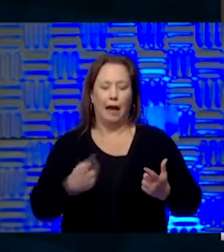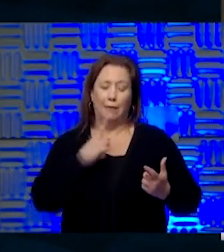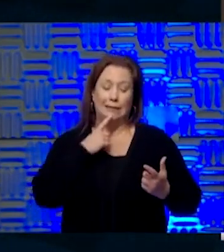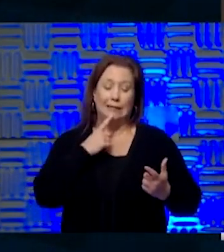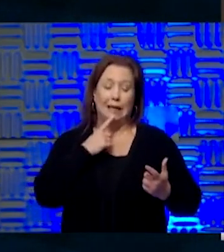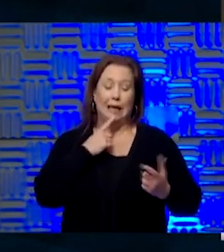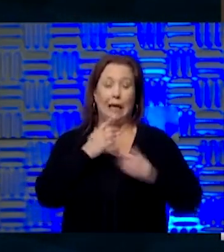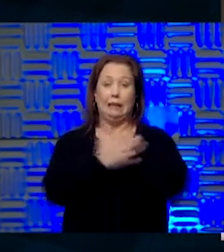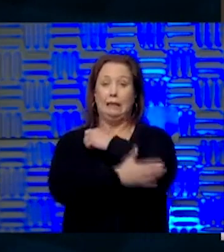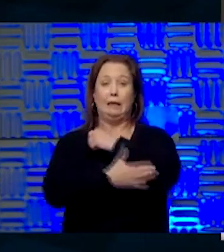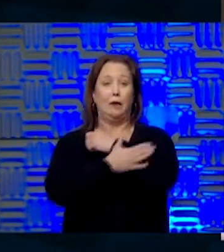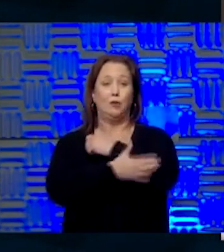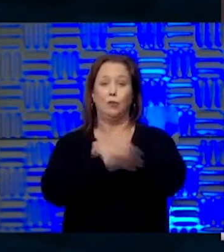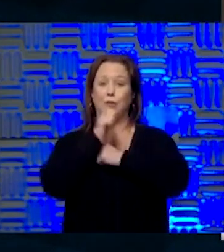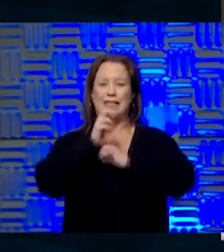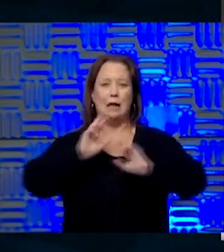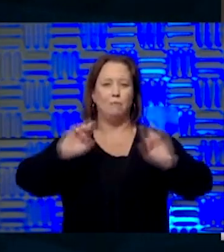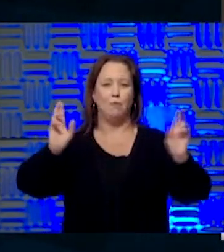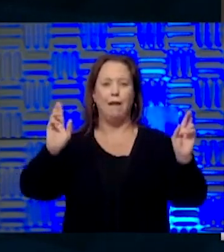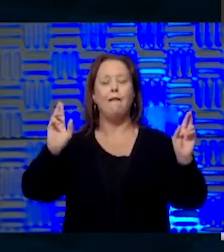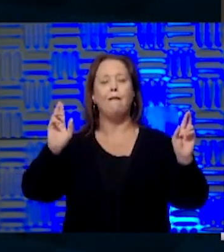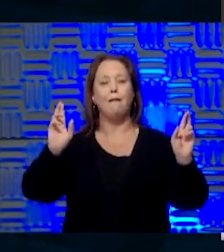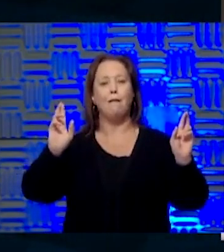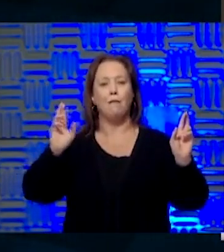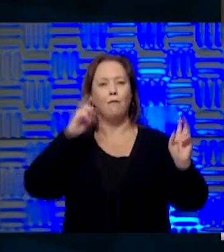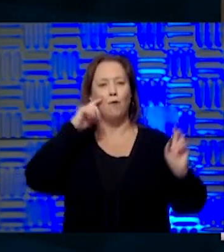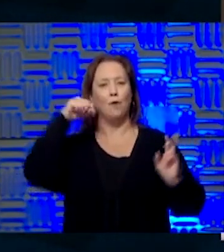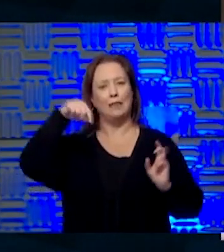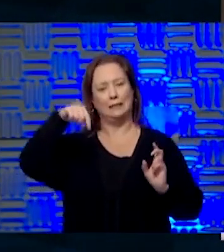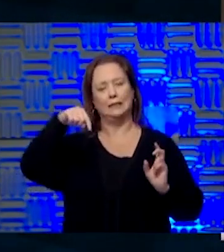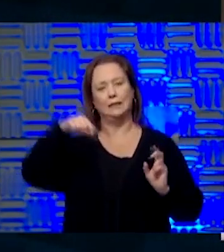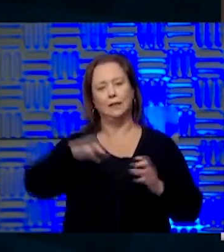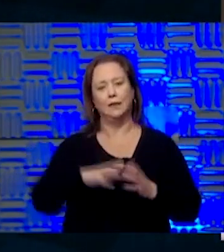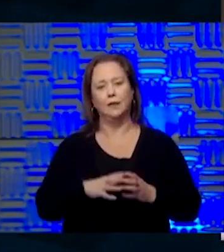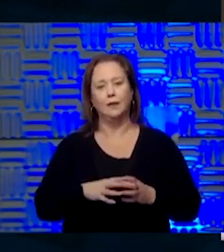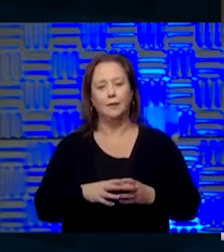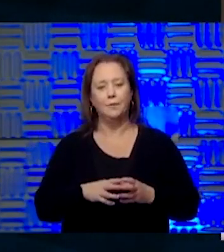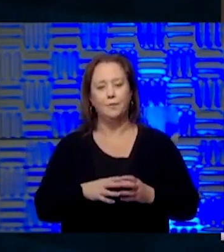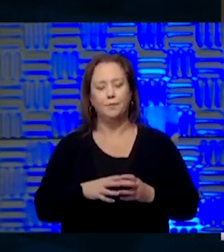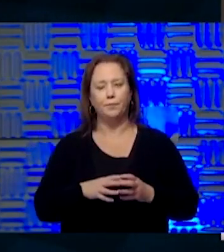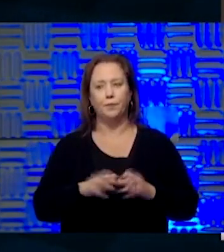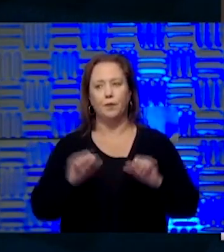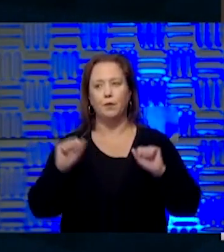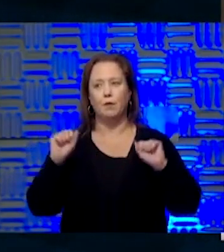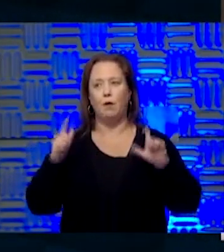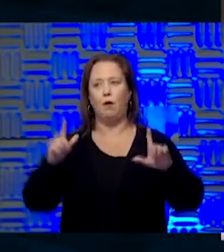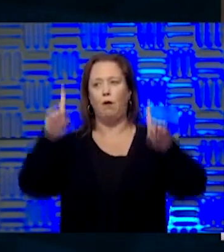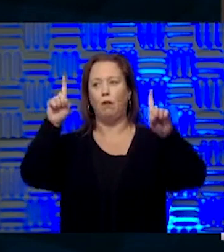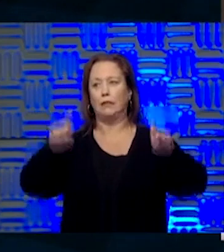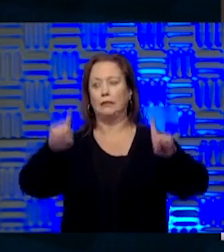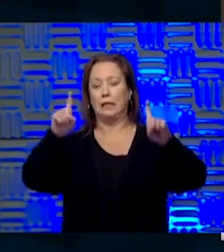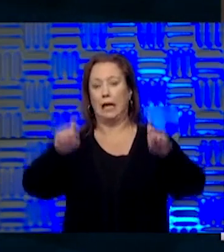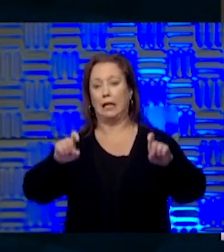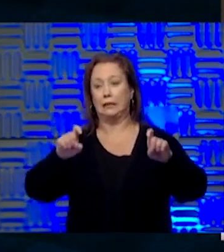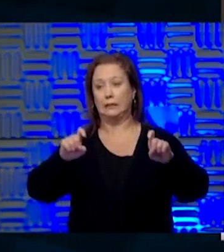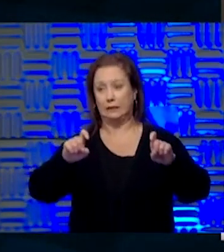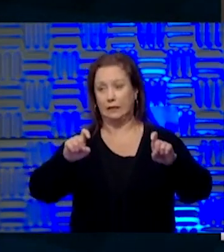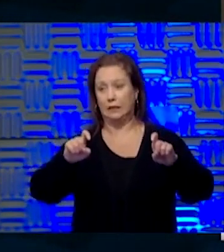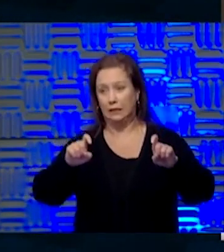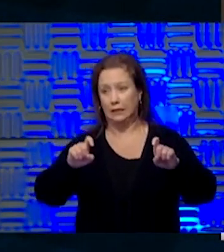the country was not prepared in this regard, and all the tests that were capable of